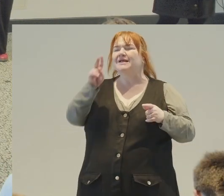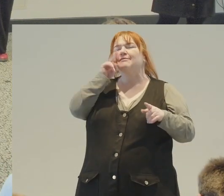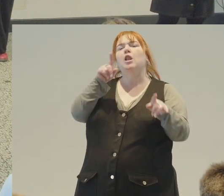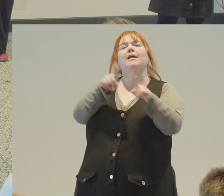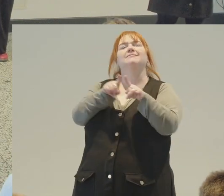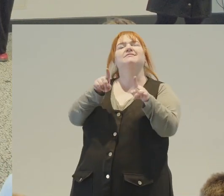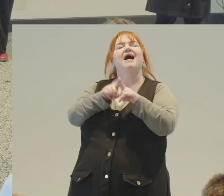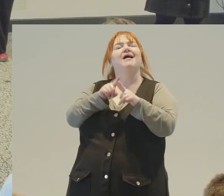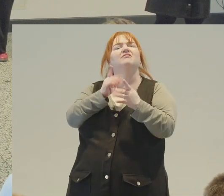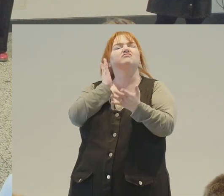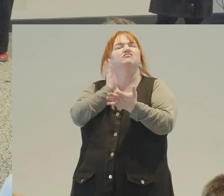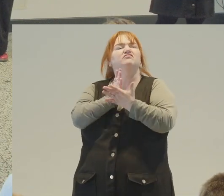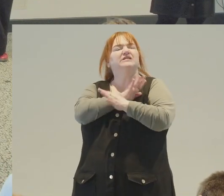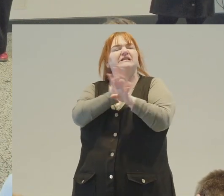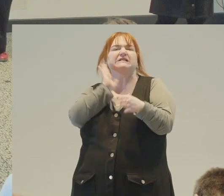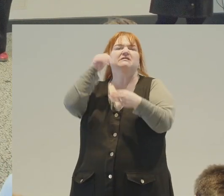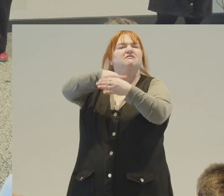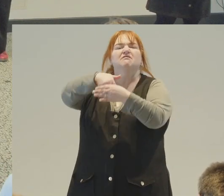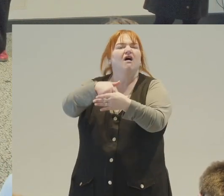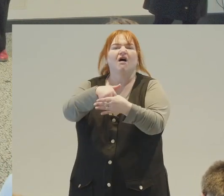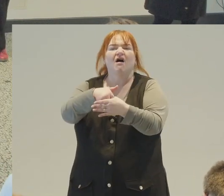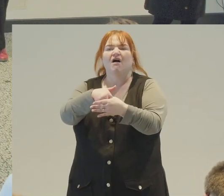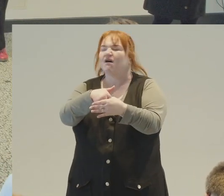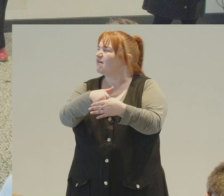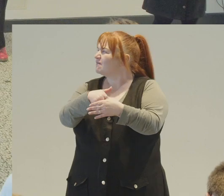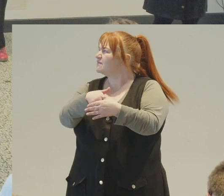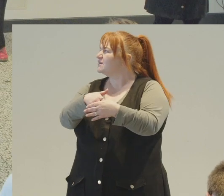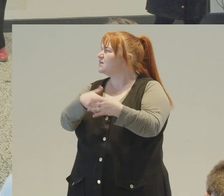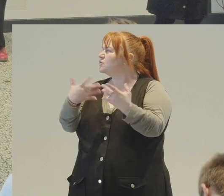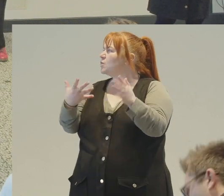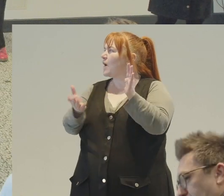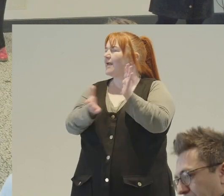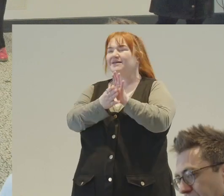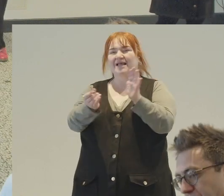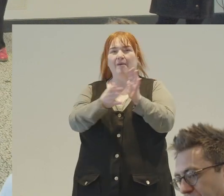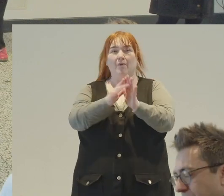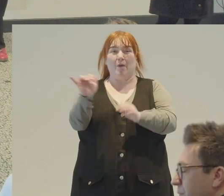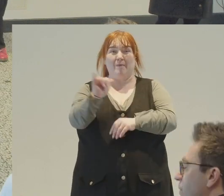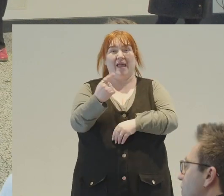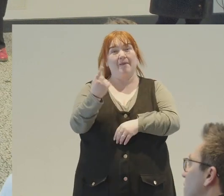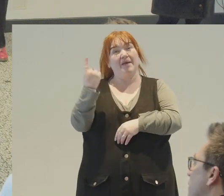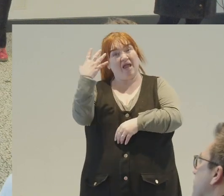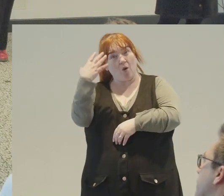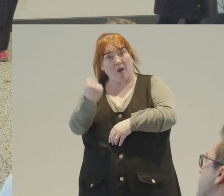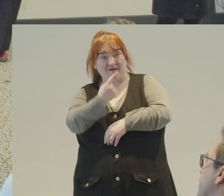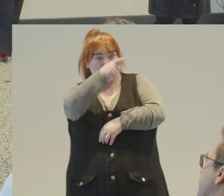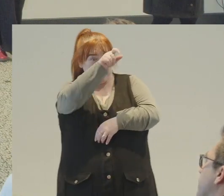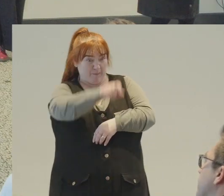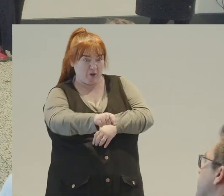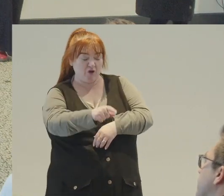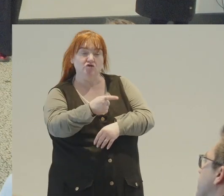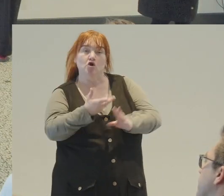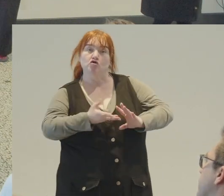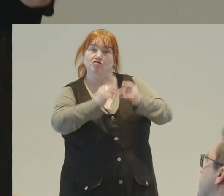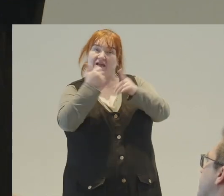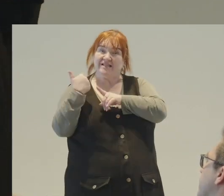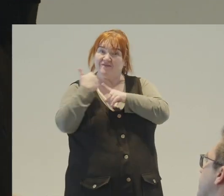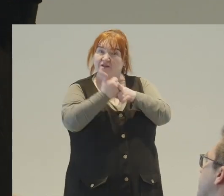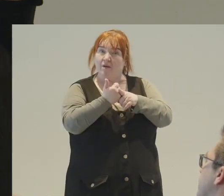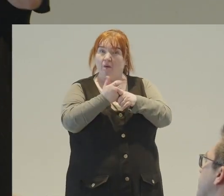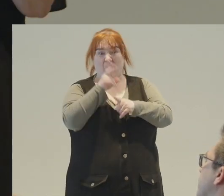much. So sometimes, Charlene, you might have someone who's there as your creative support and it looks like they're not doing much, right?